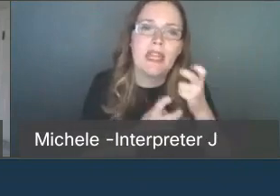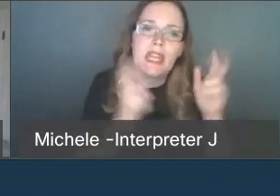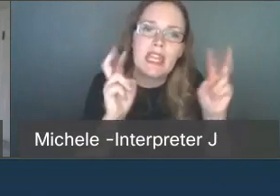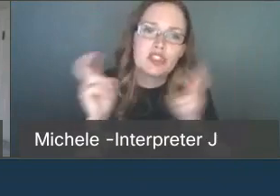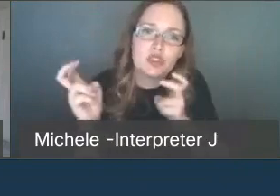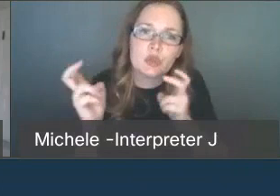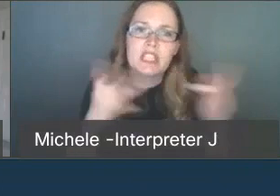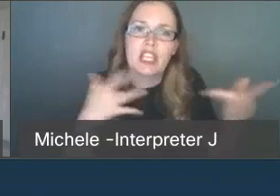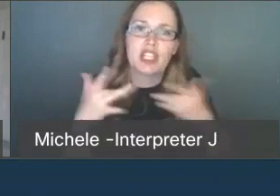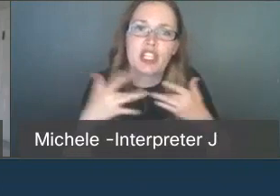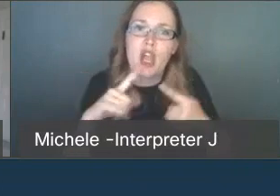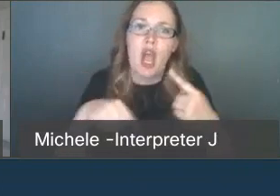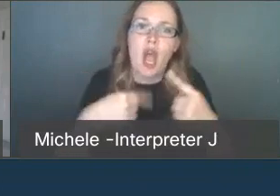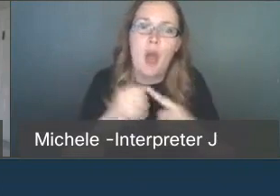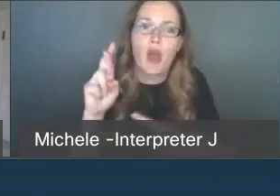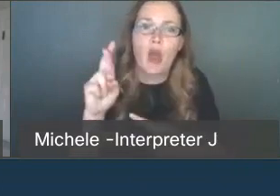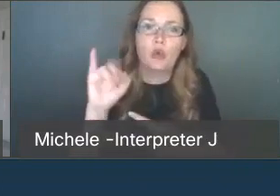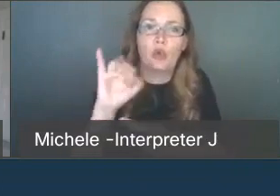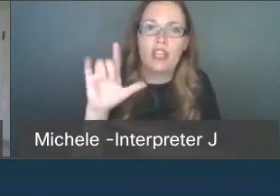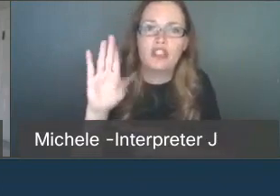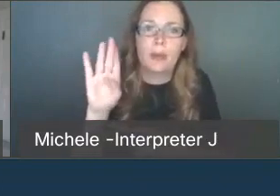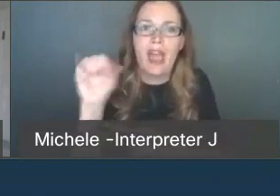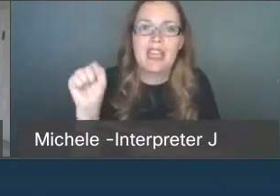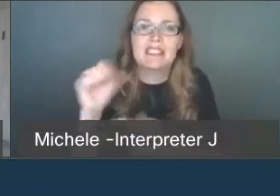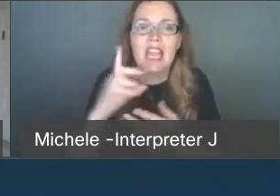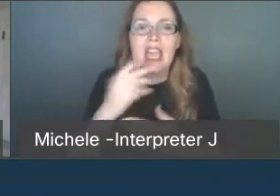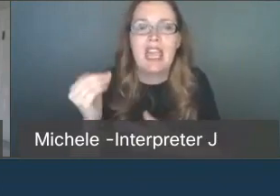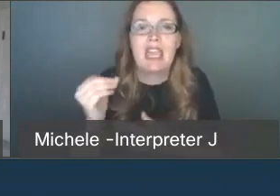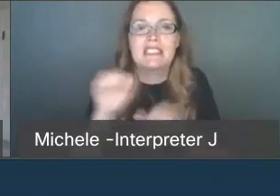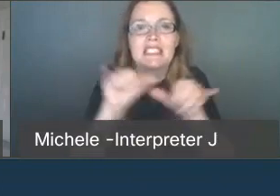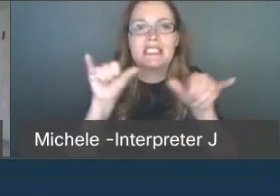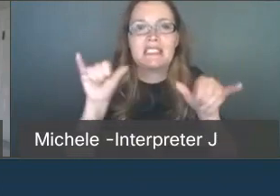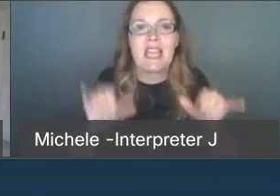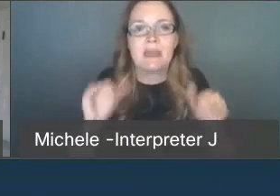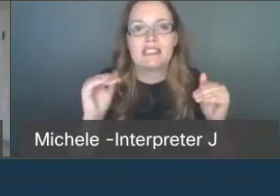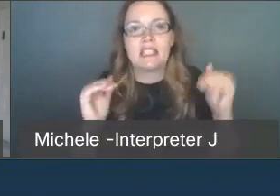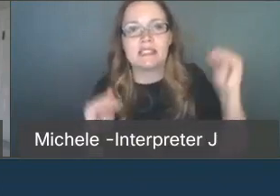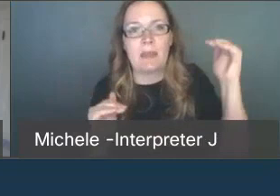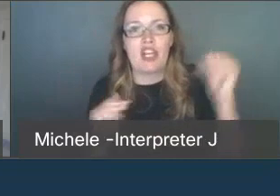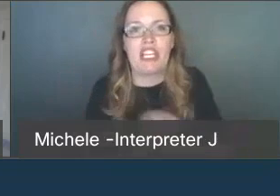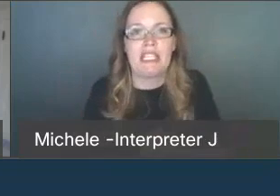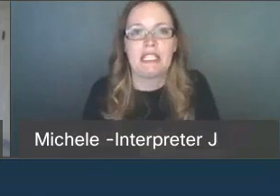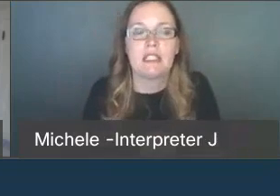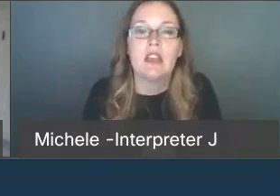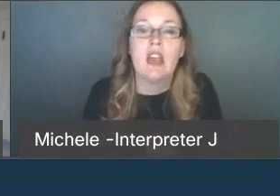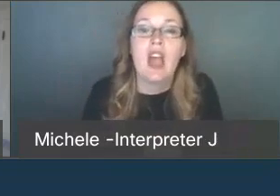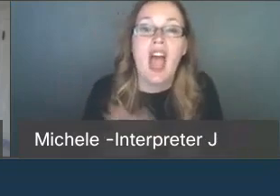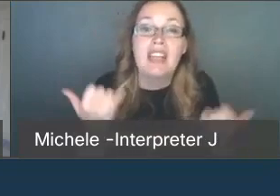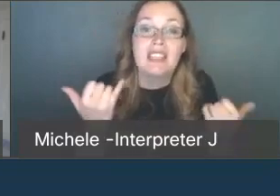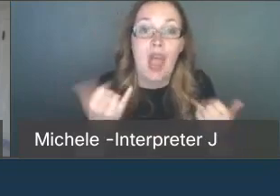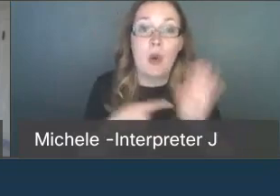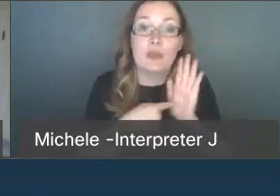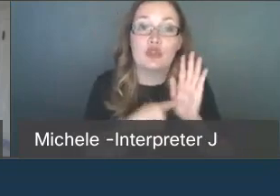raised around racial bias and systemic disparities. So here, I'm just going to highlight ideas